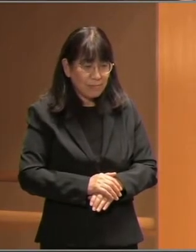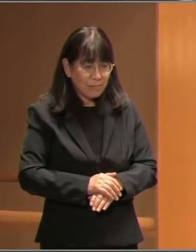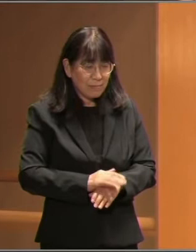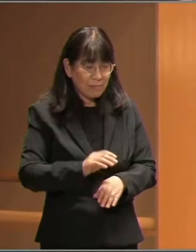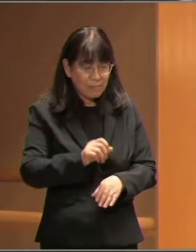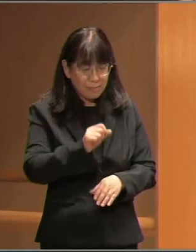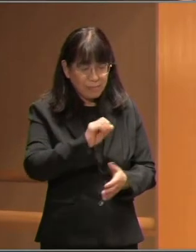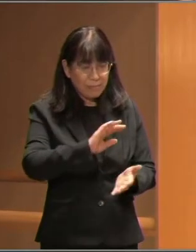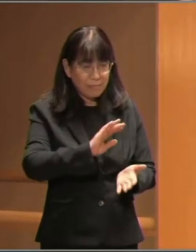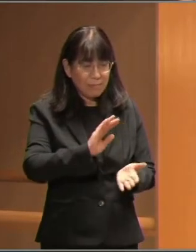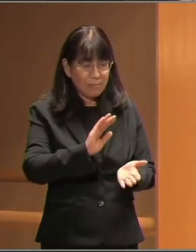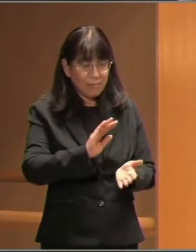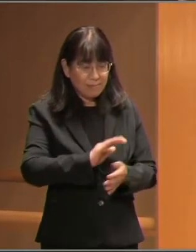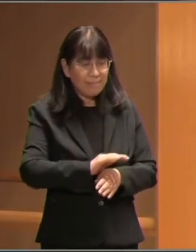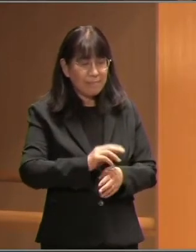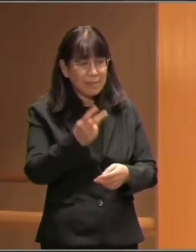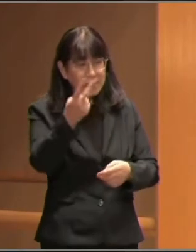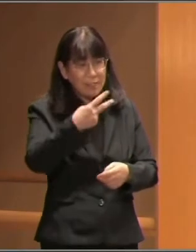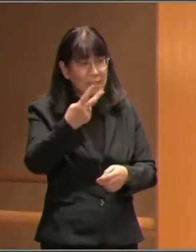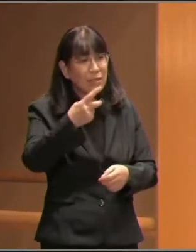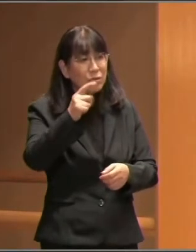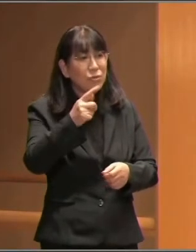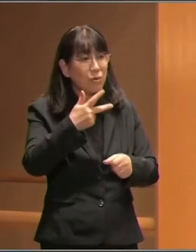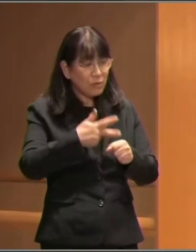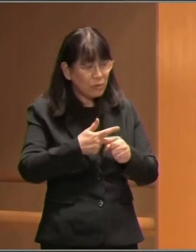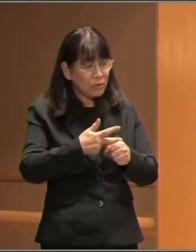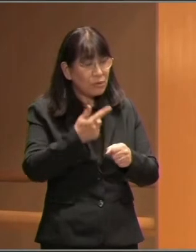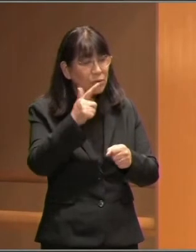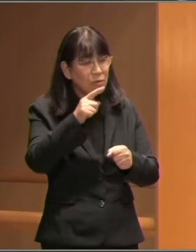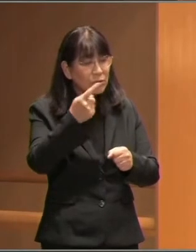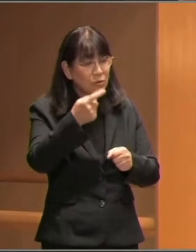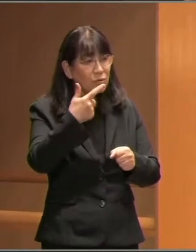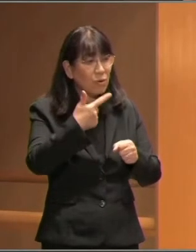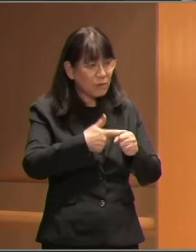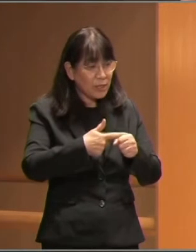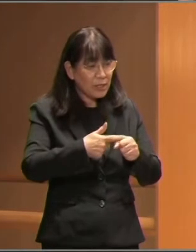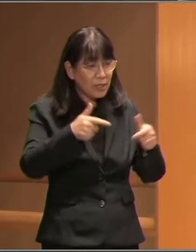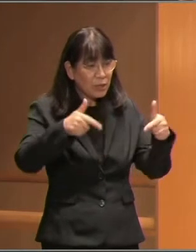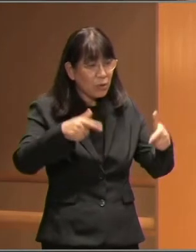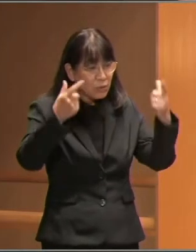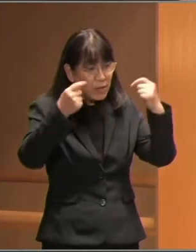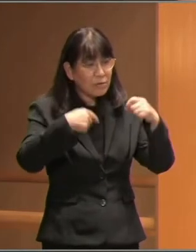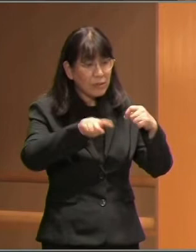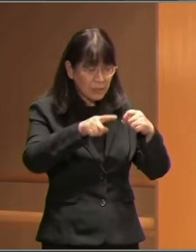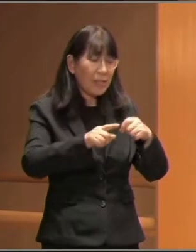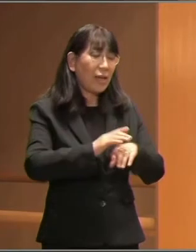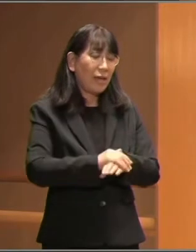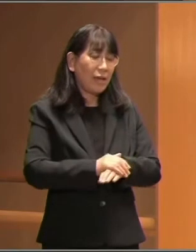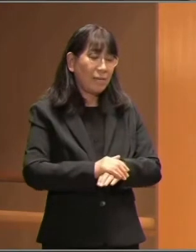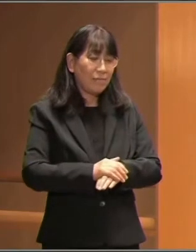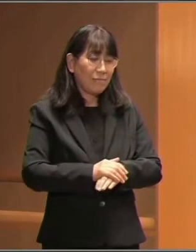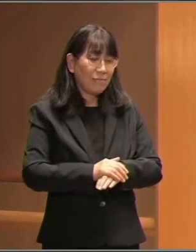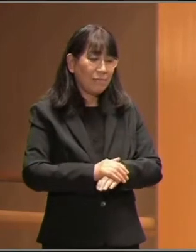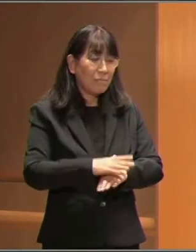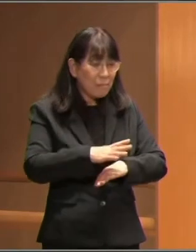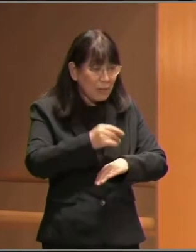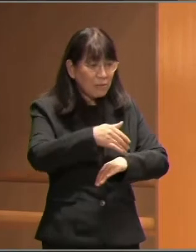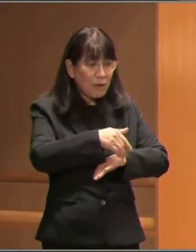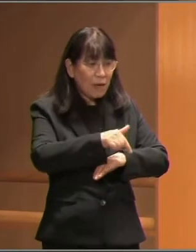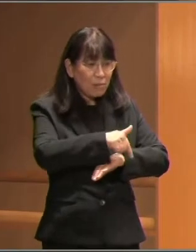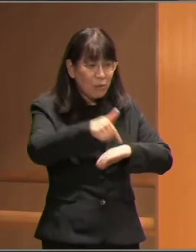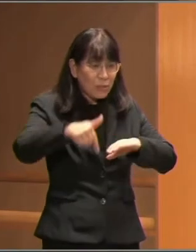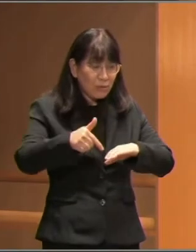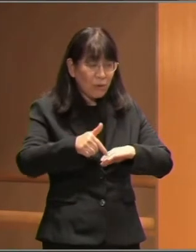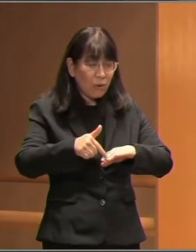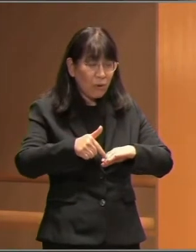project enables expansion into promising fields for global warming prevention. So I went to Kyoto University in